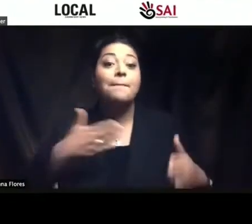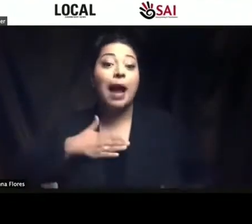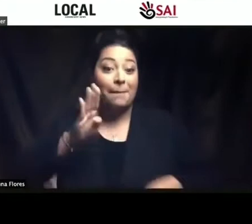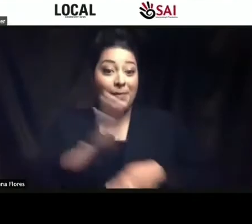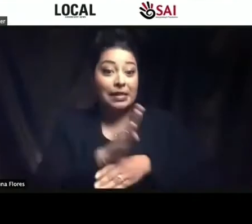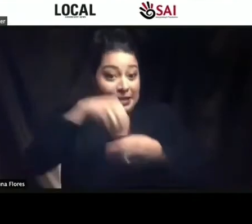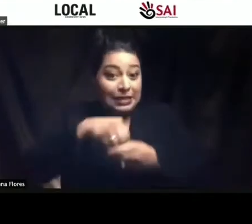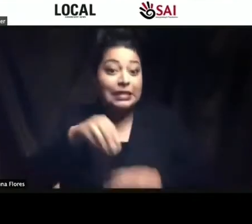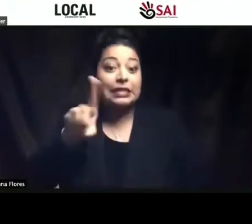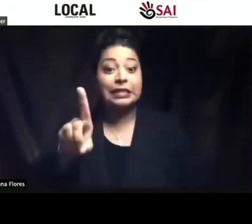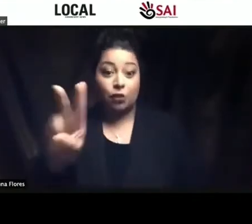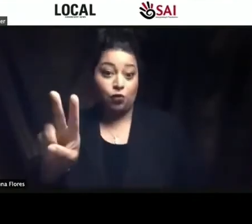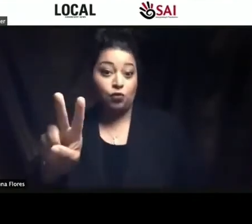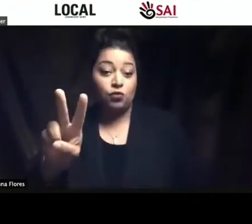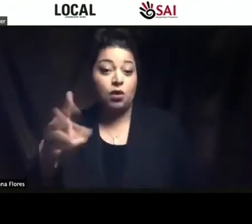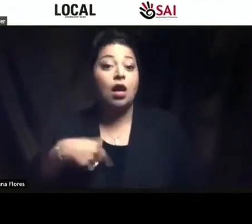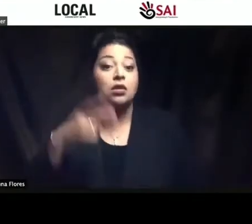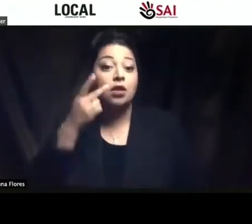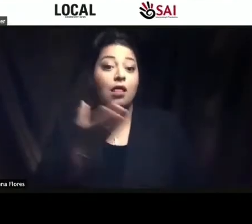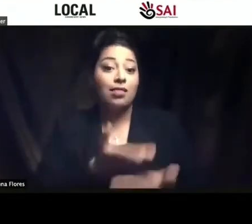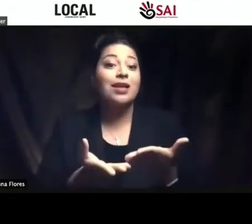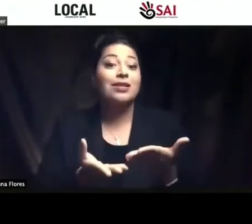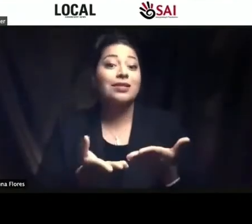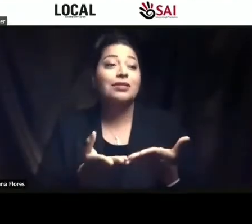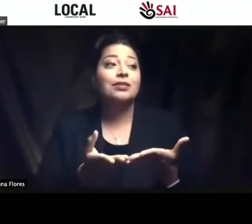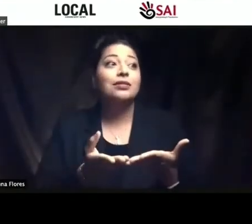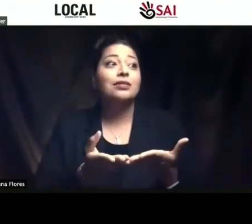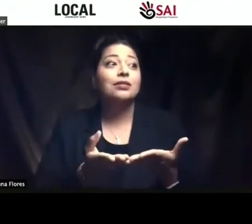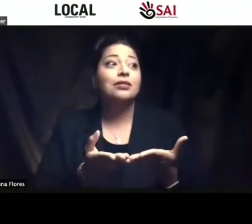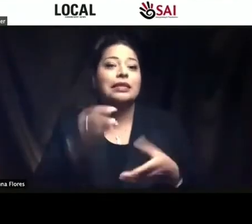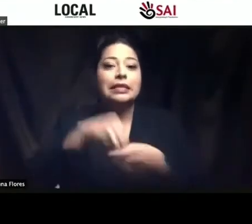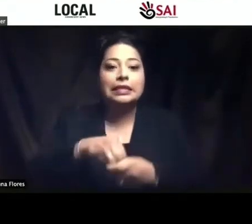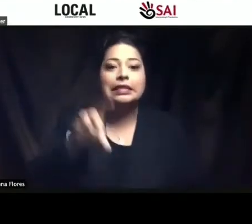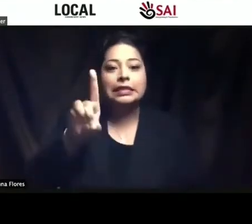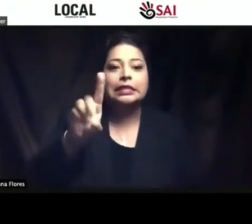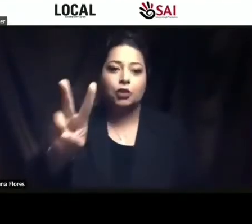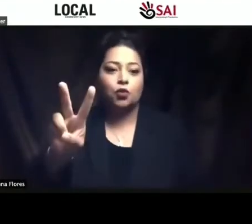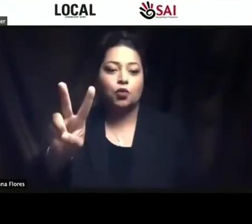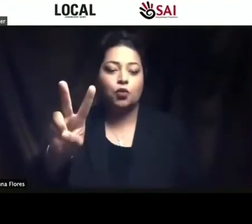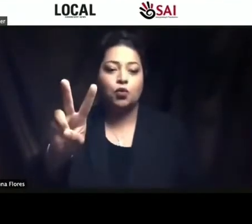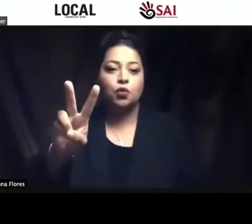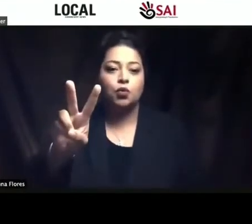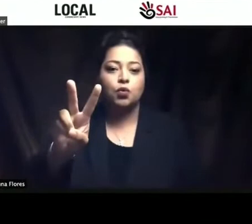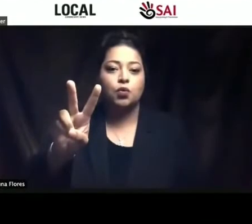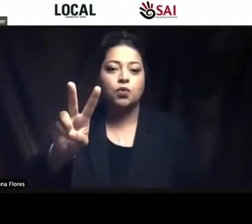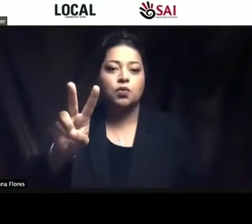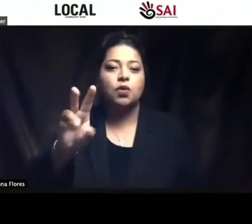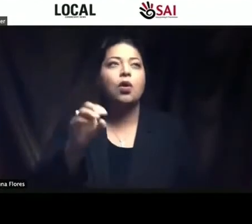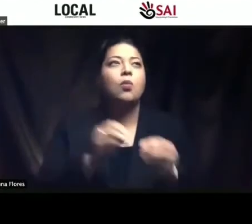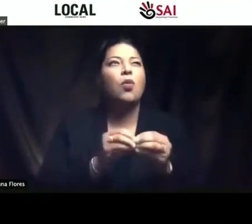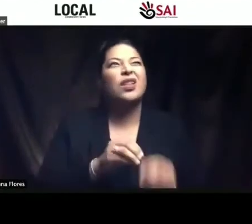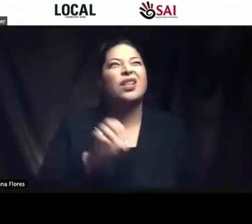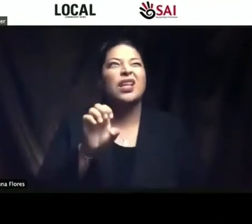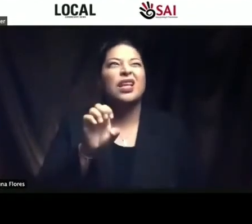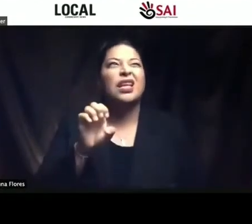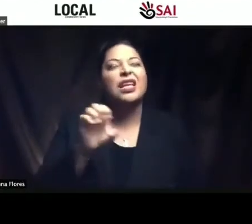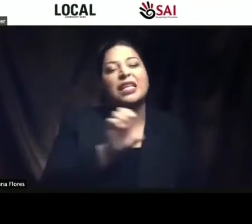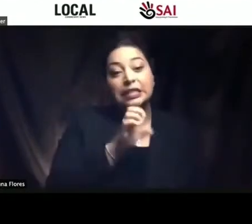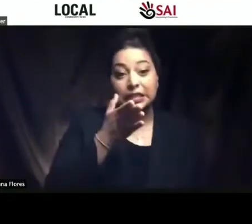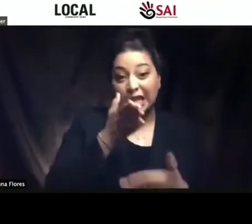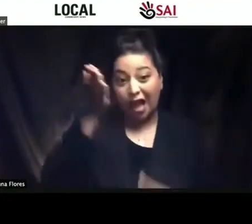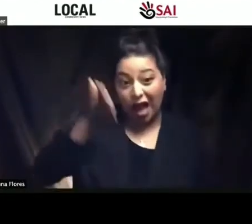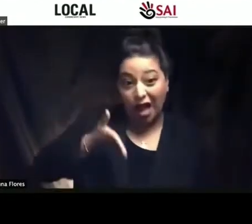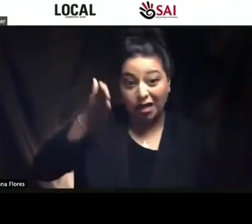I saw things that lacked within District 2, even particularly more the East Side, when it comes